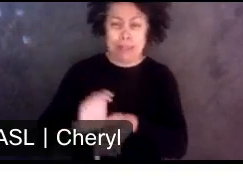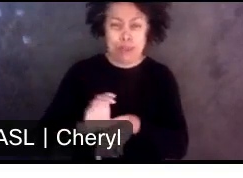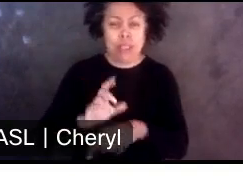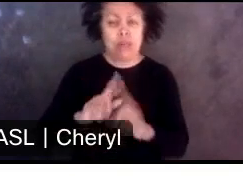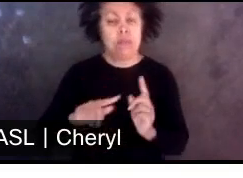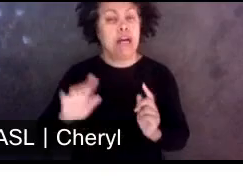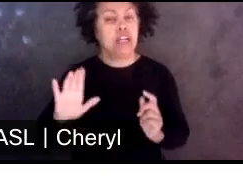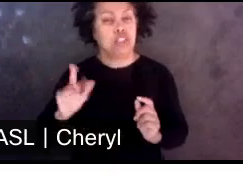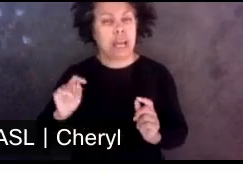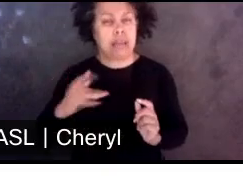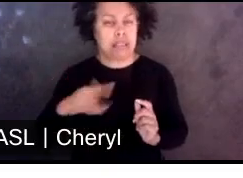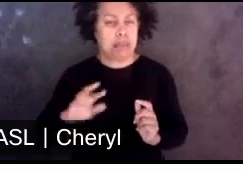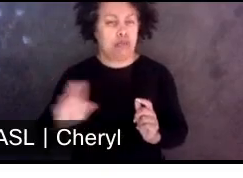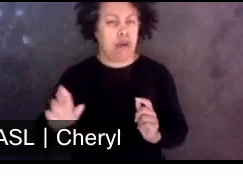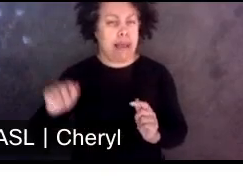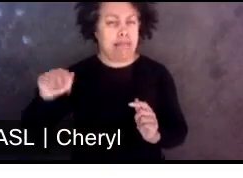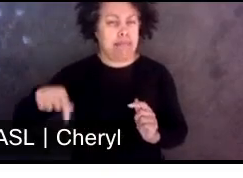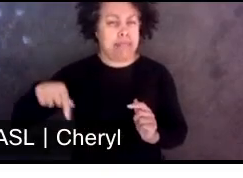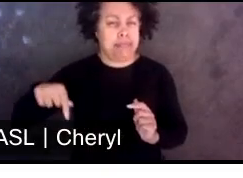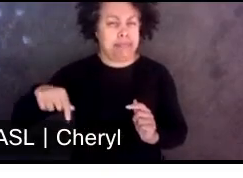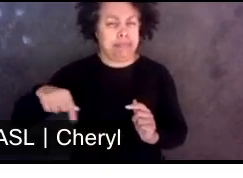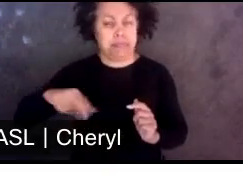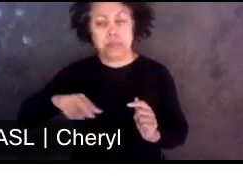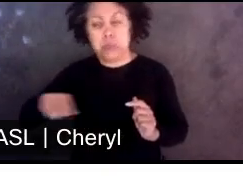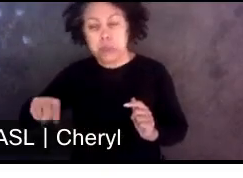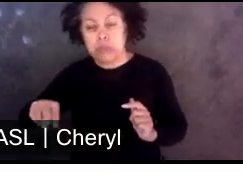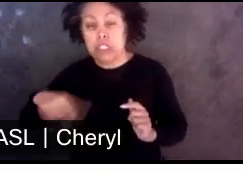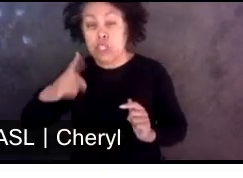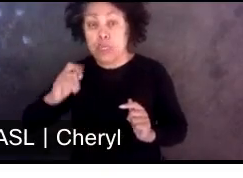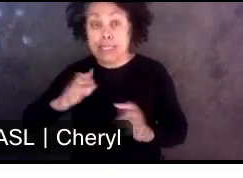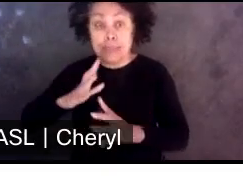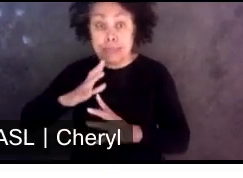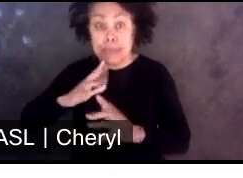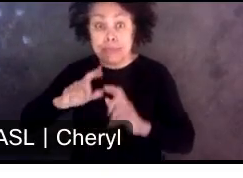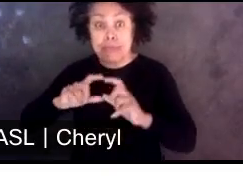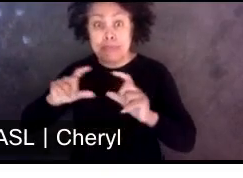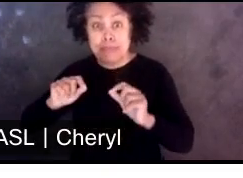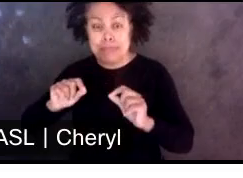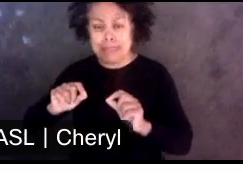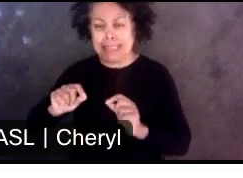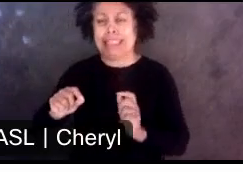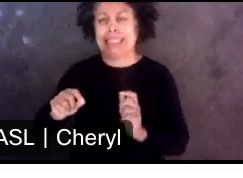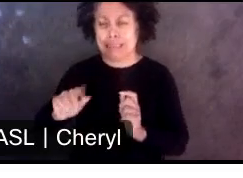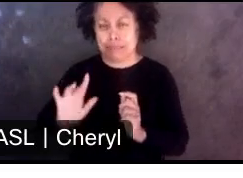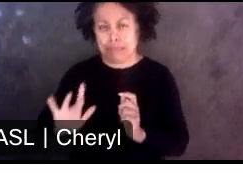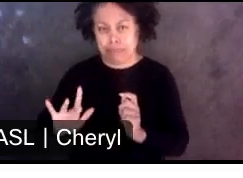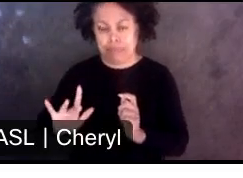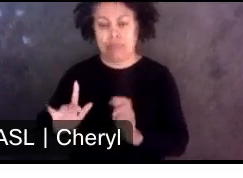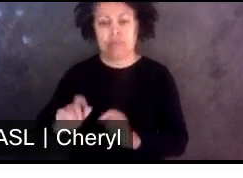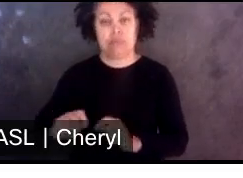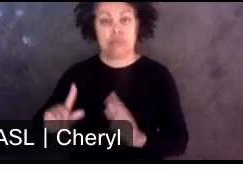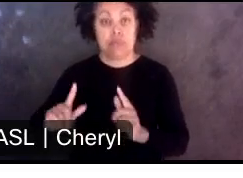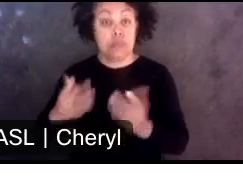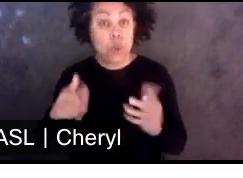may have to click on the chat icon that looks like a speech bubble to open it. Let's test the chat feature now.